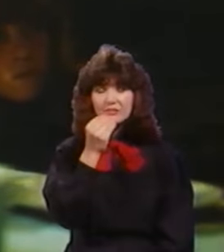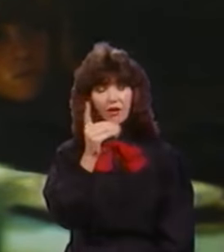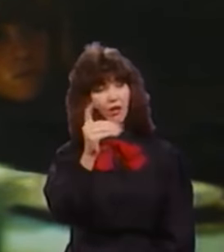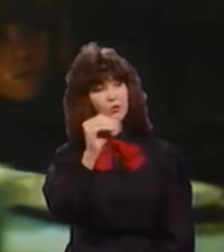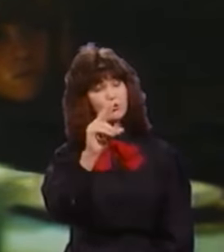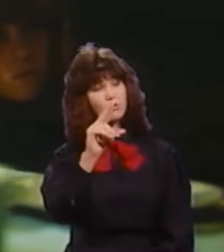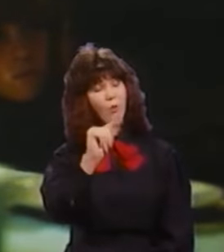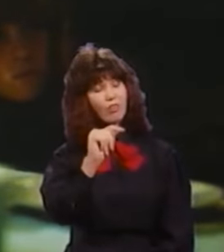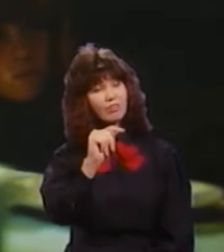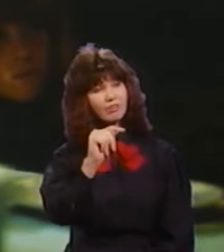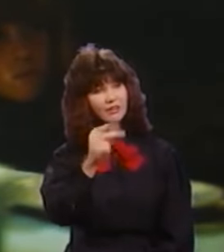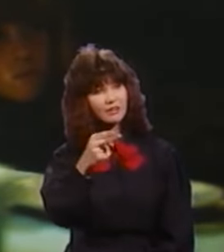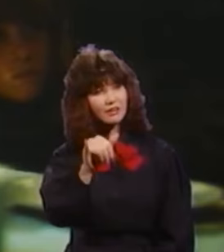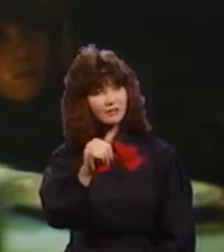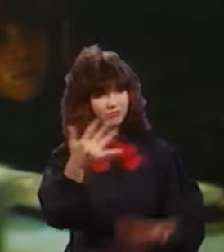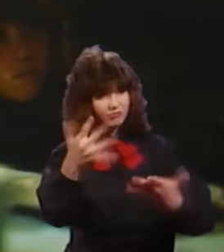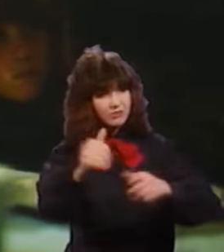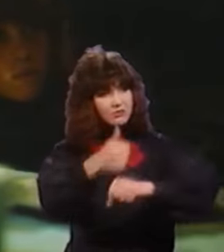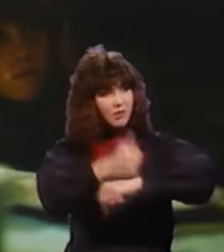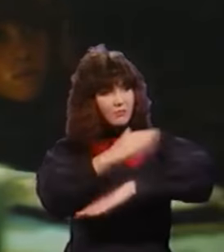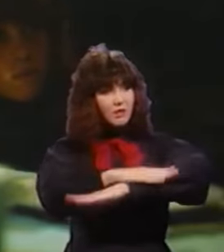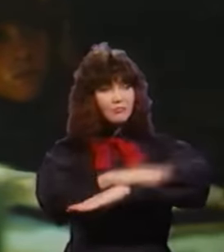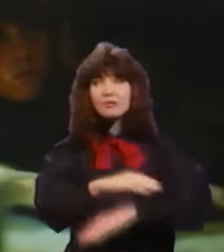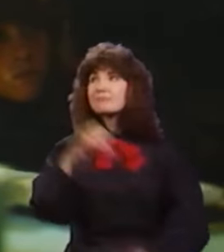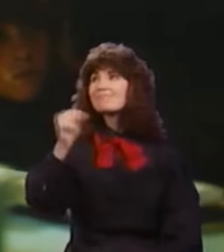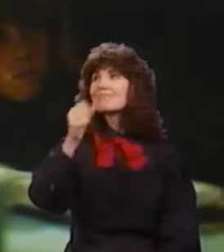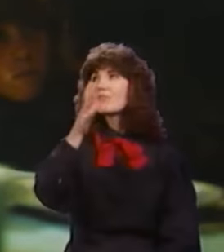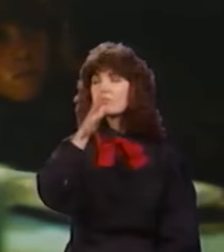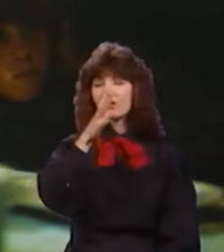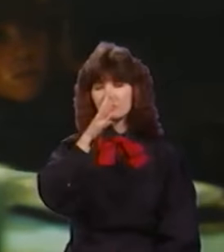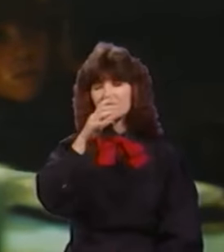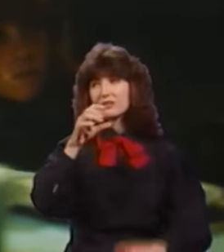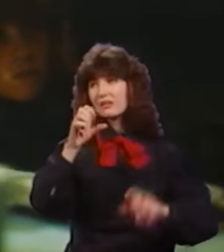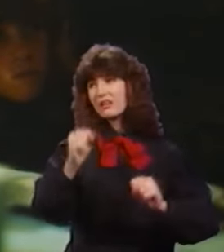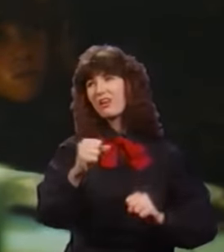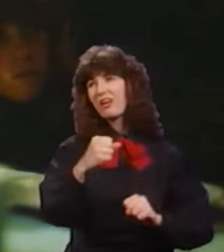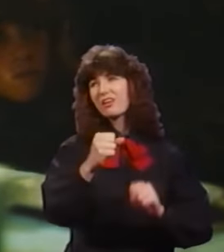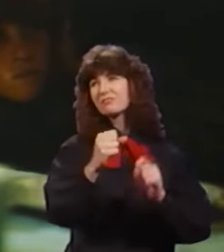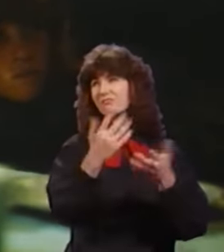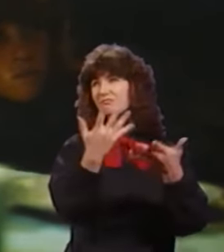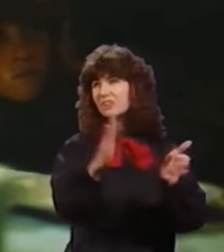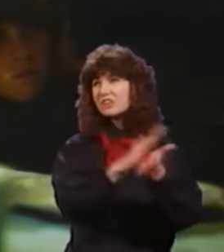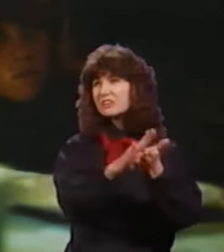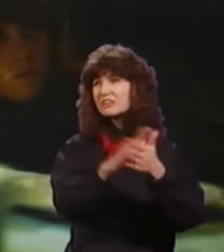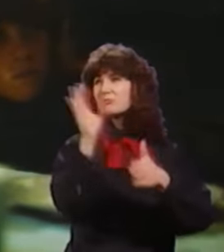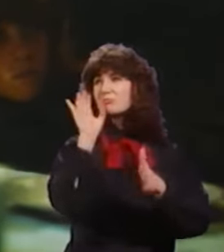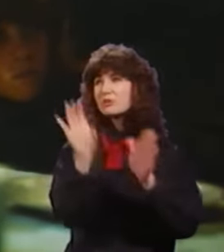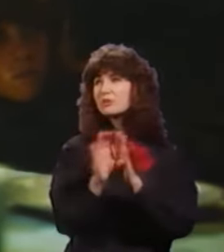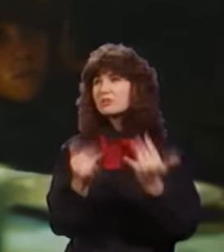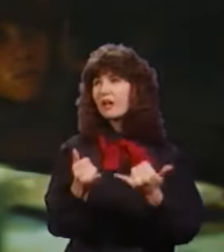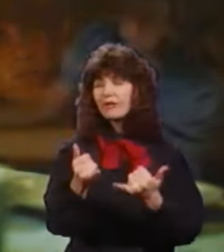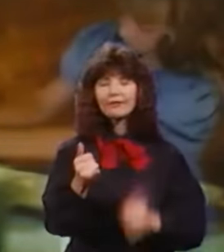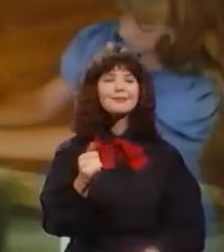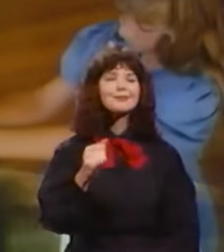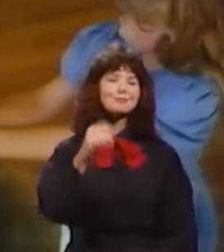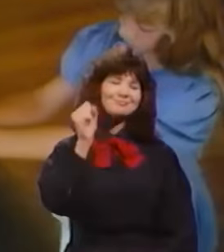the table set? Yes, Mother. Can I finish cleaning the pitchers now? Yes, dear.